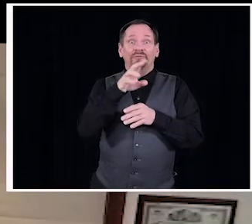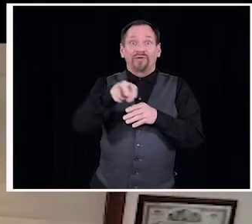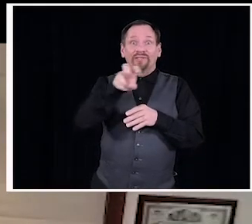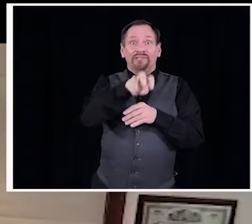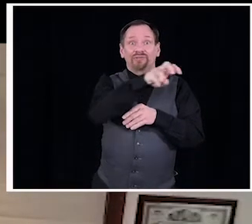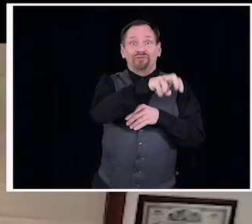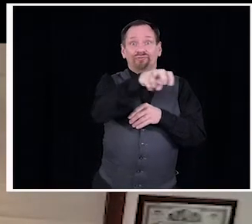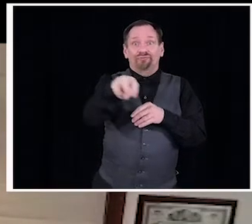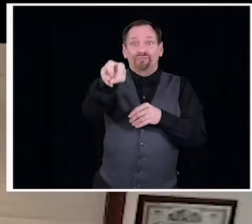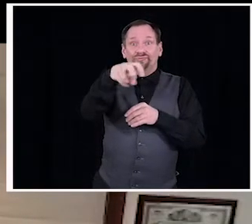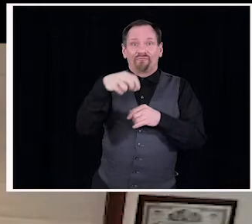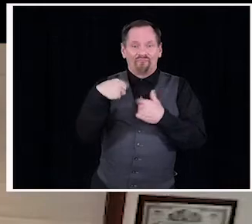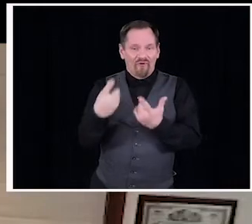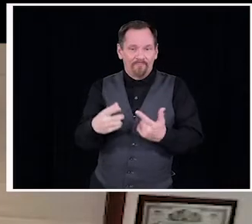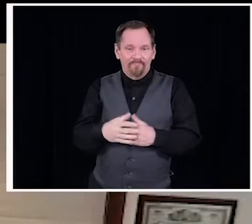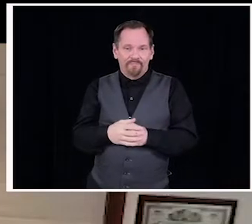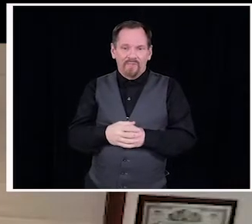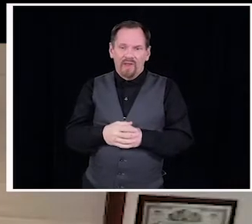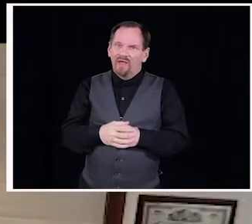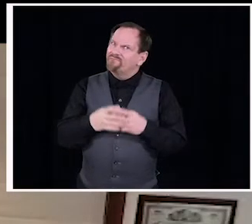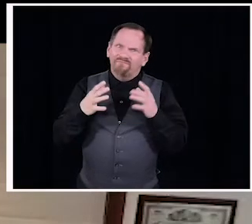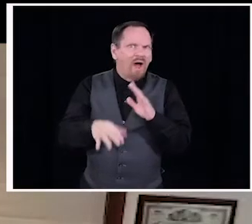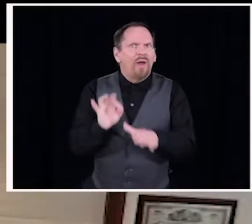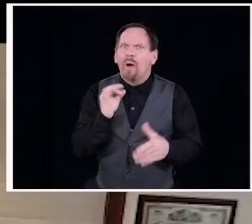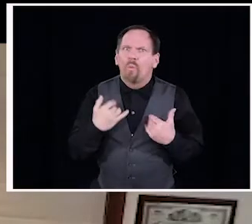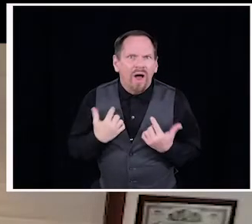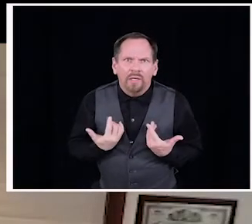And as it turns out, I am a fraud.